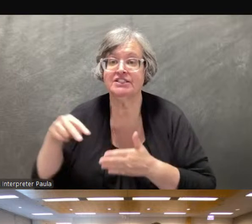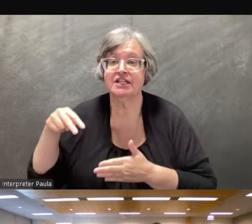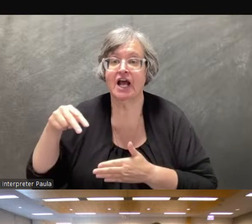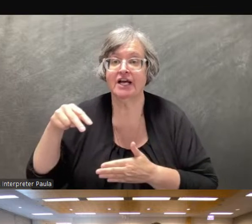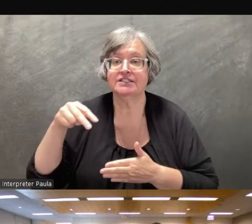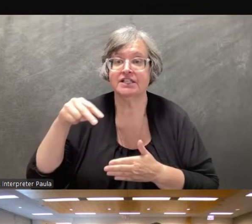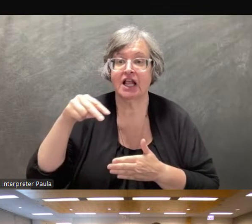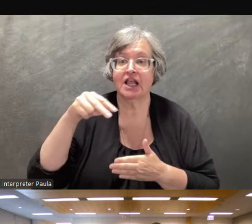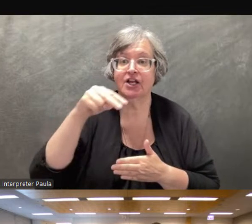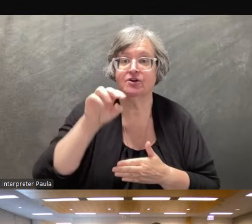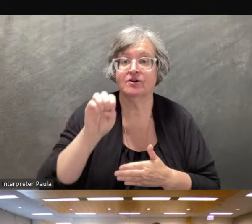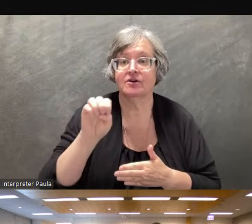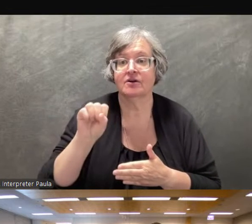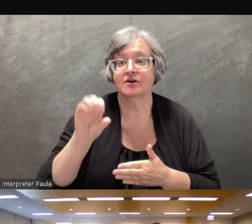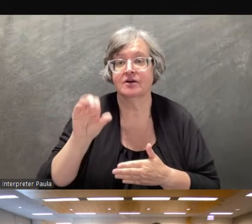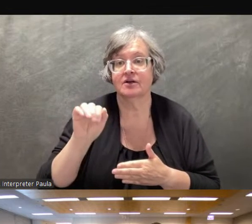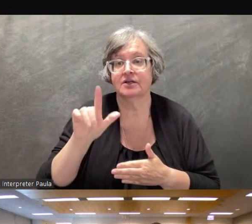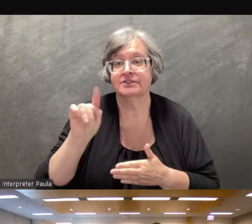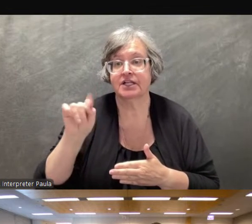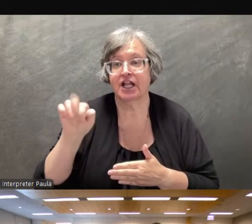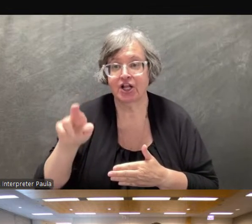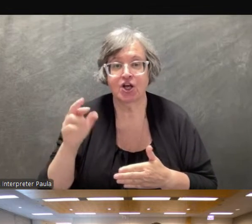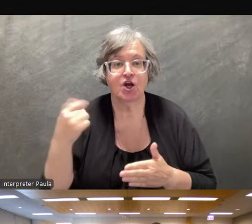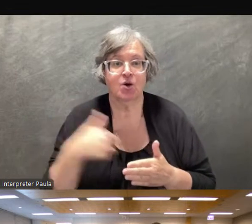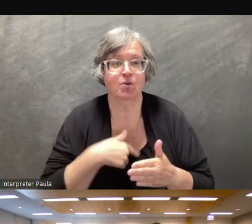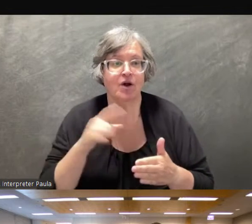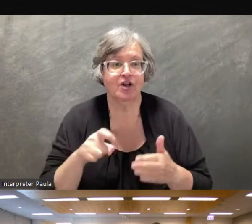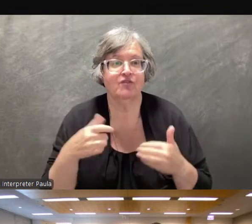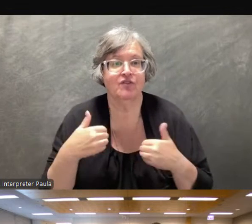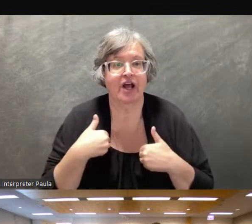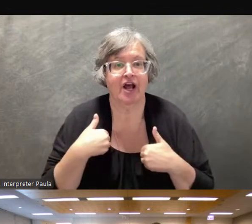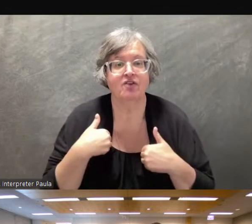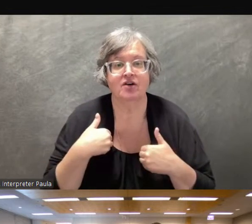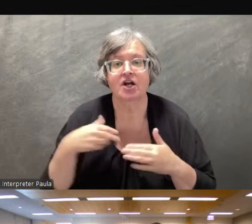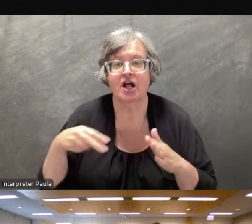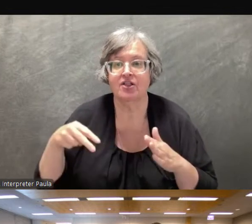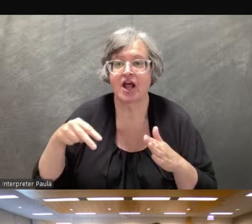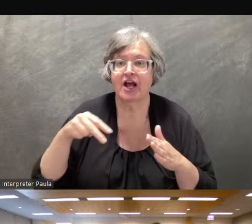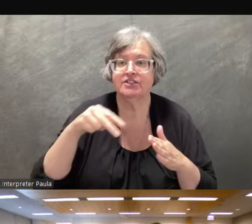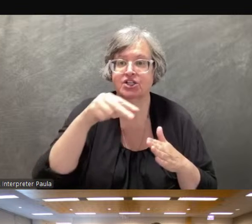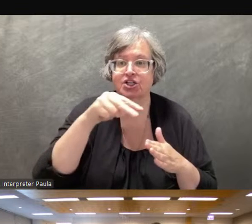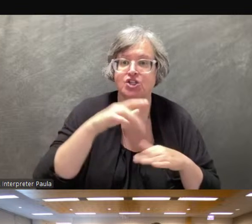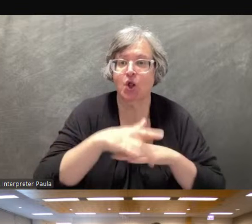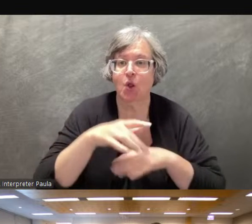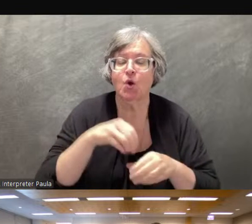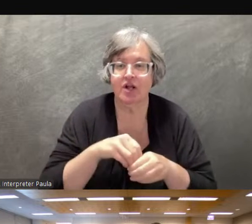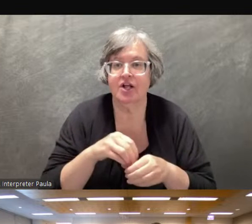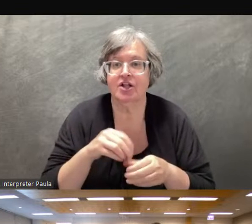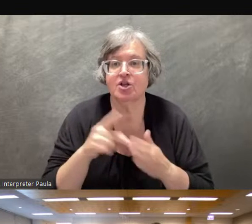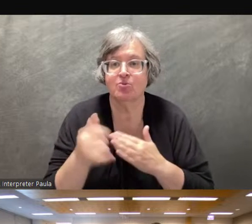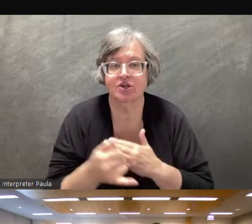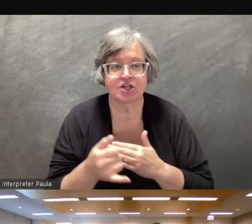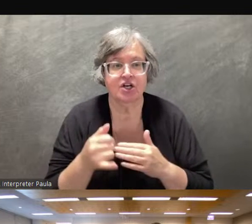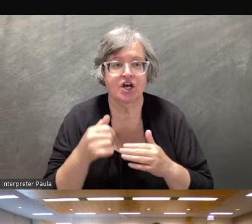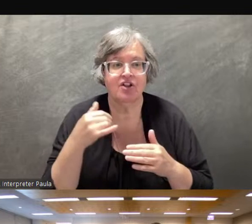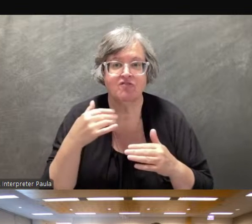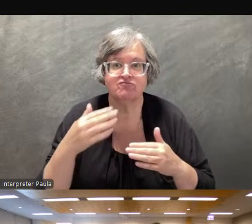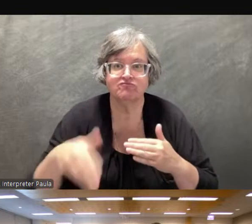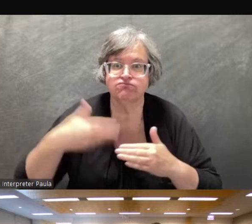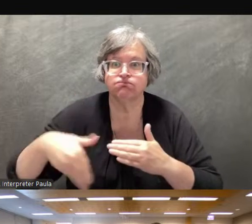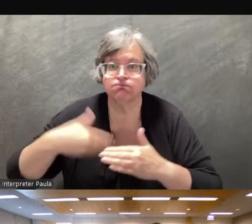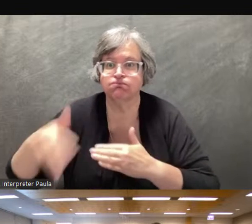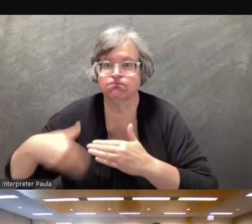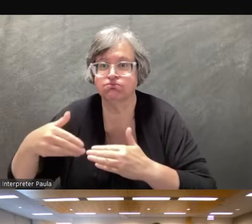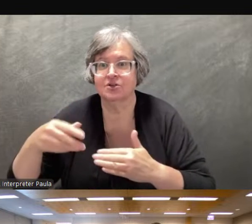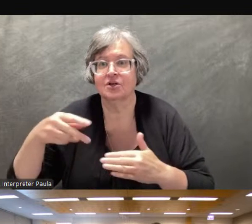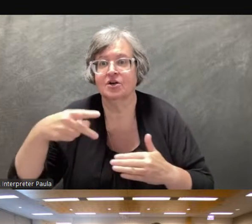with the access around the segmental box structure, we got to bring in those major escalator spans early in the project. They are wrapped in layers and layers of plastic and other